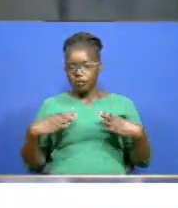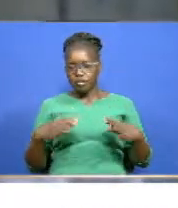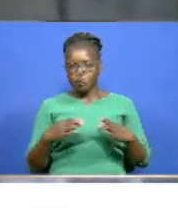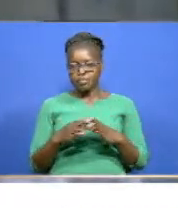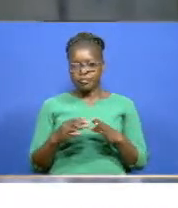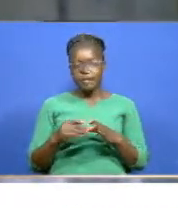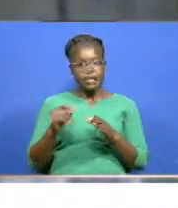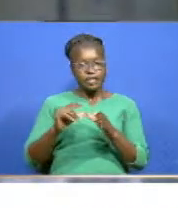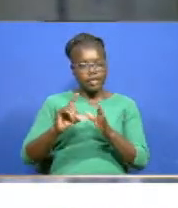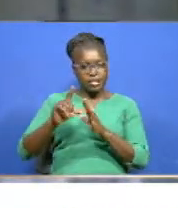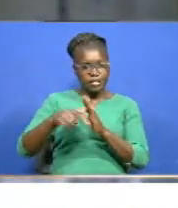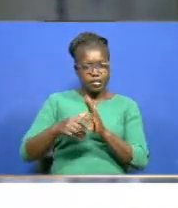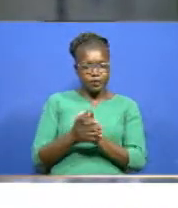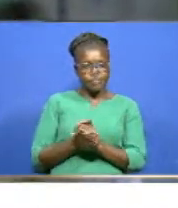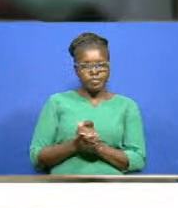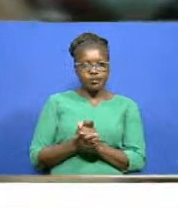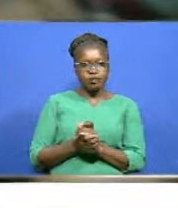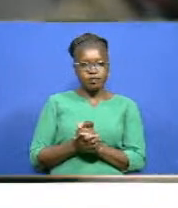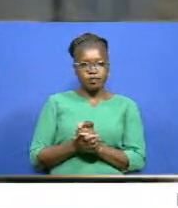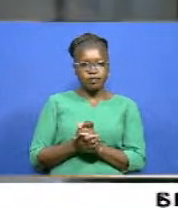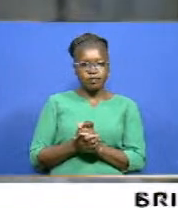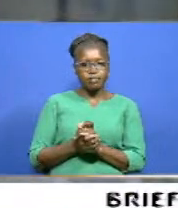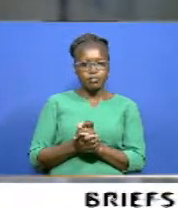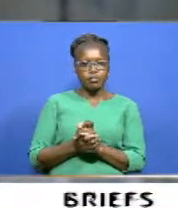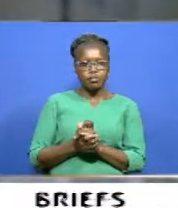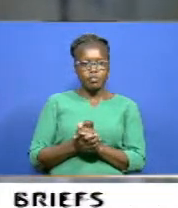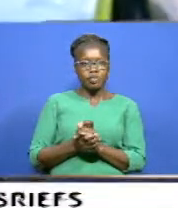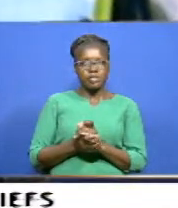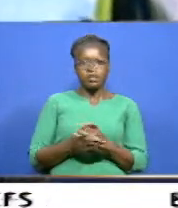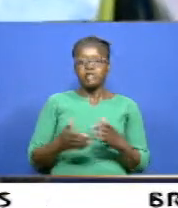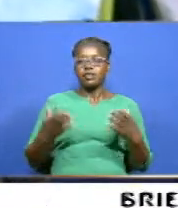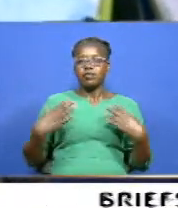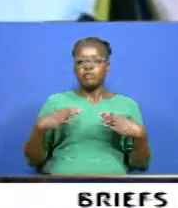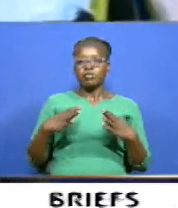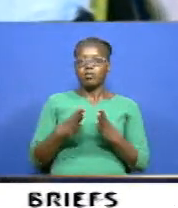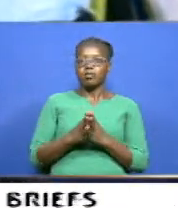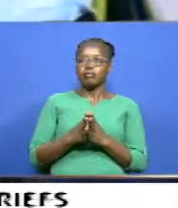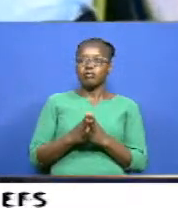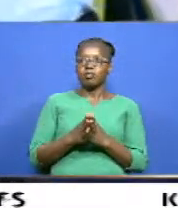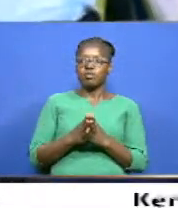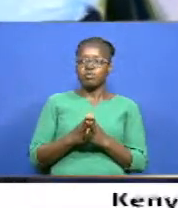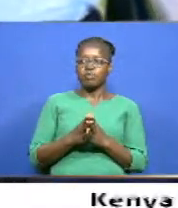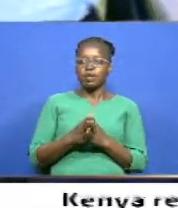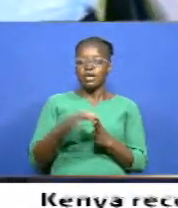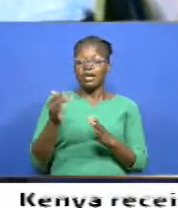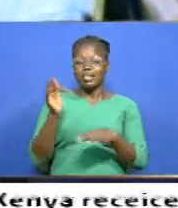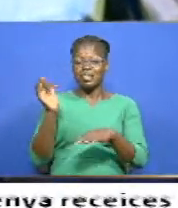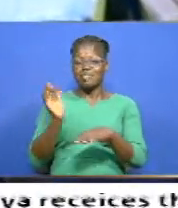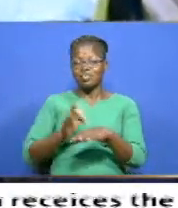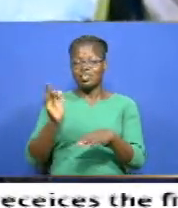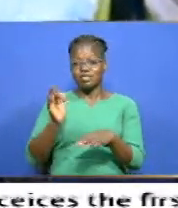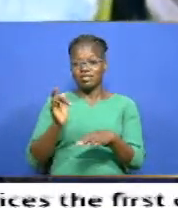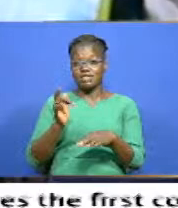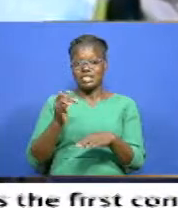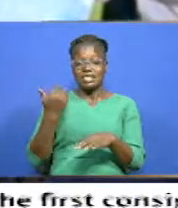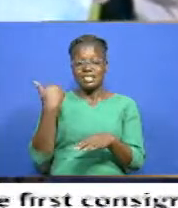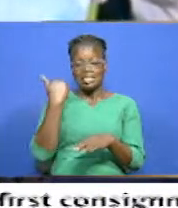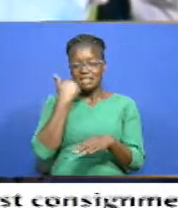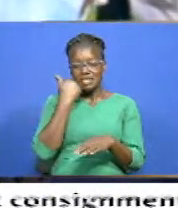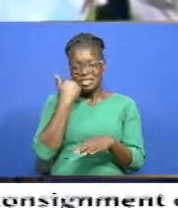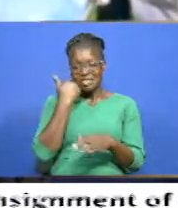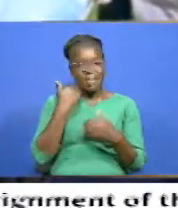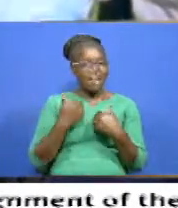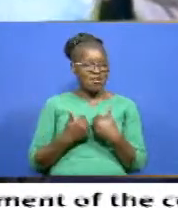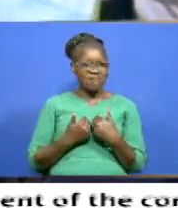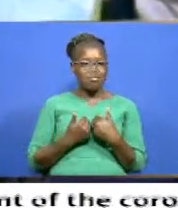After that, we are going to go to people with comorbidities, people who have got other infectious, people who have